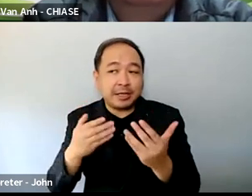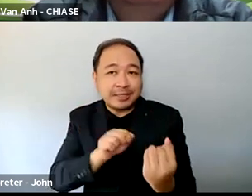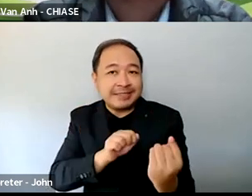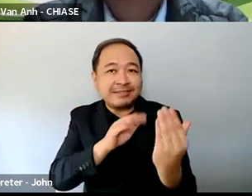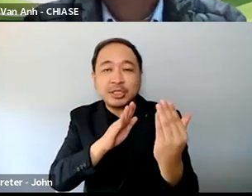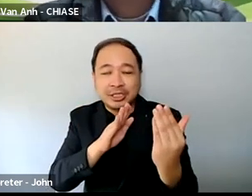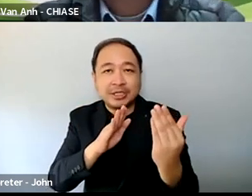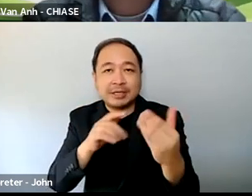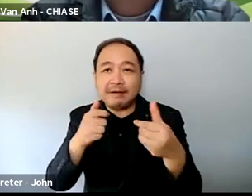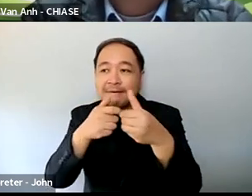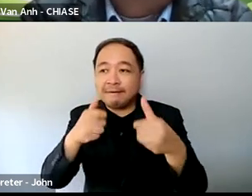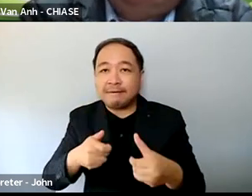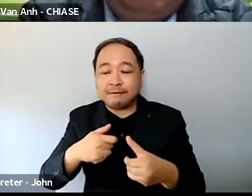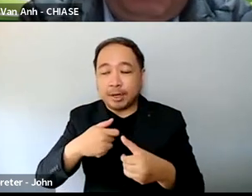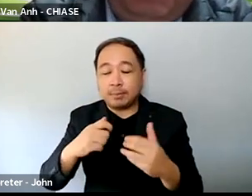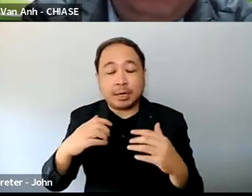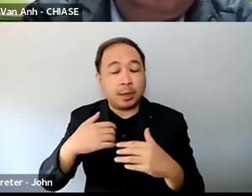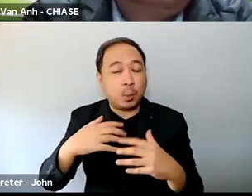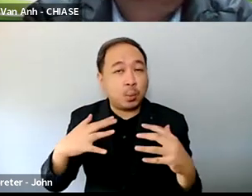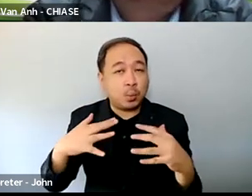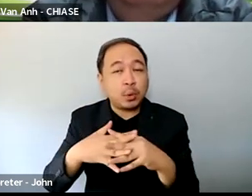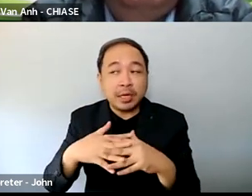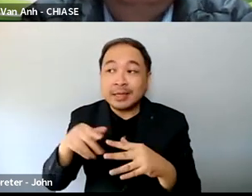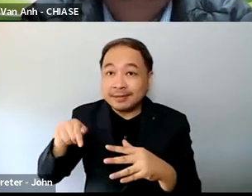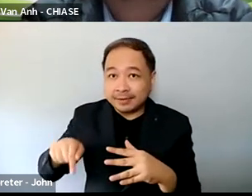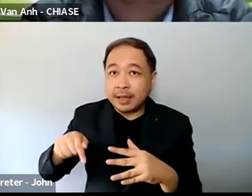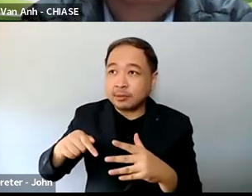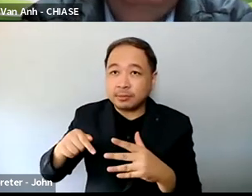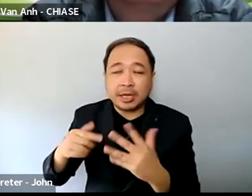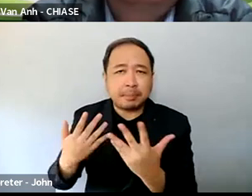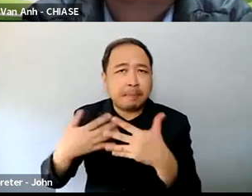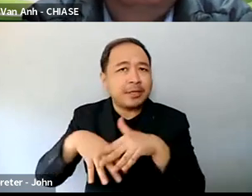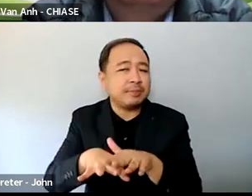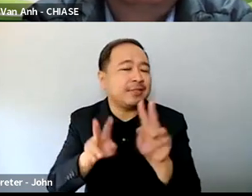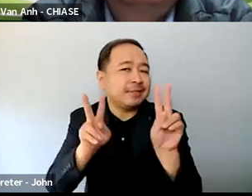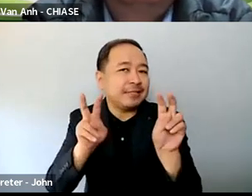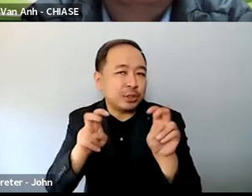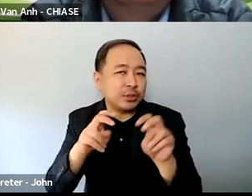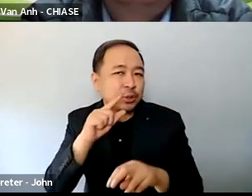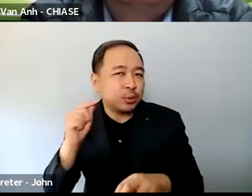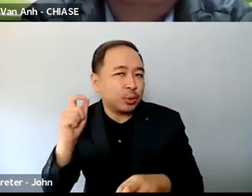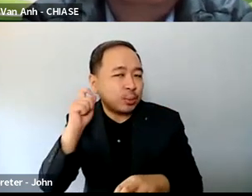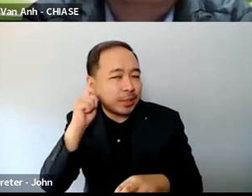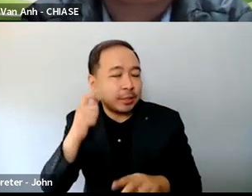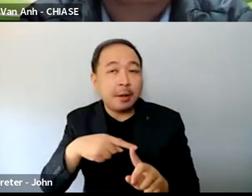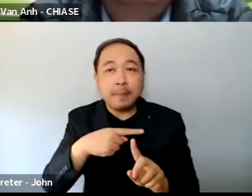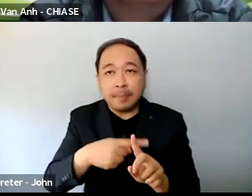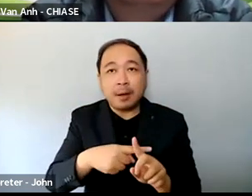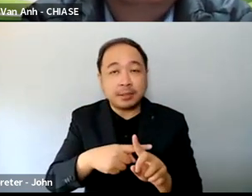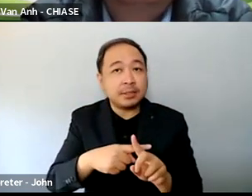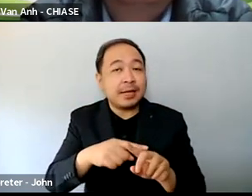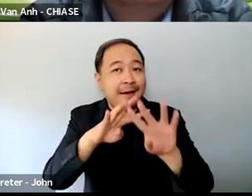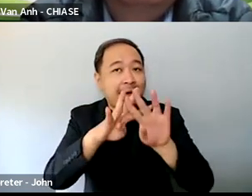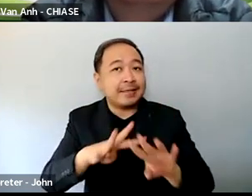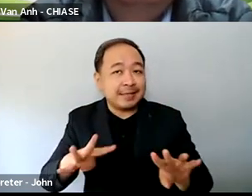mainstreaming gender. Also, we have a specific platform or body that's called the ASEAN Committee on Women, and they're